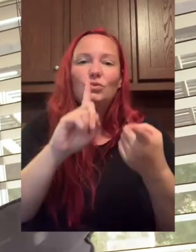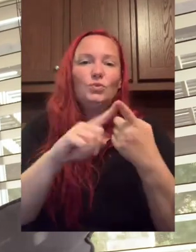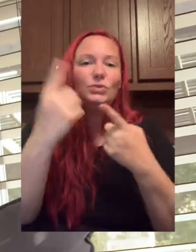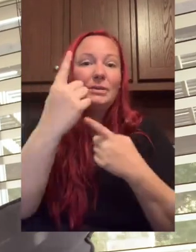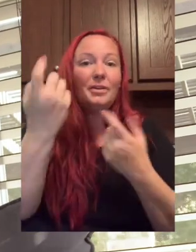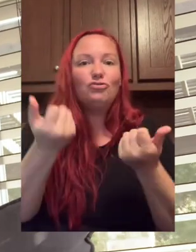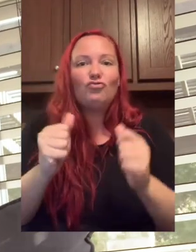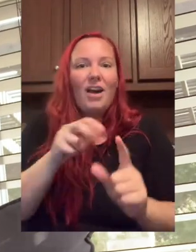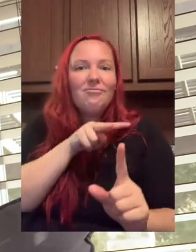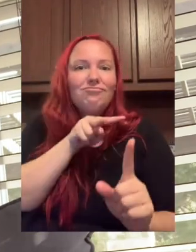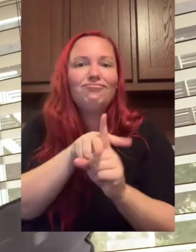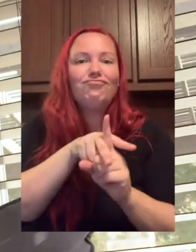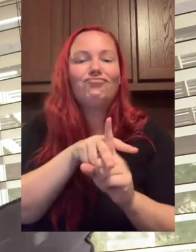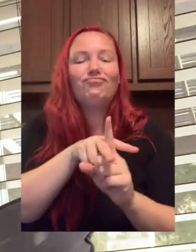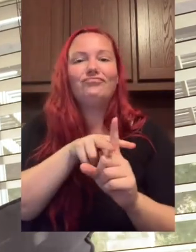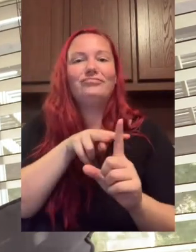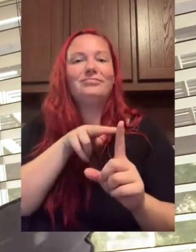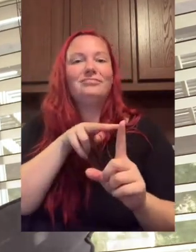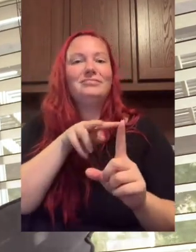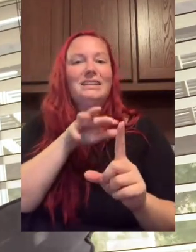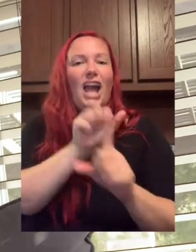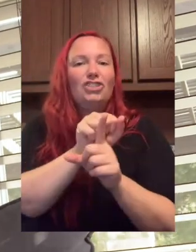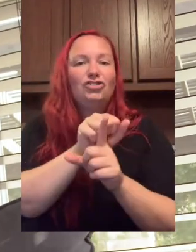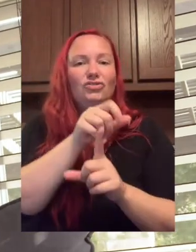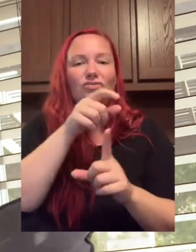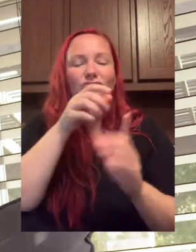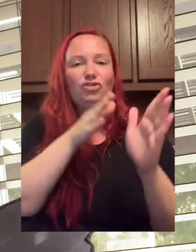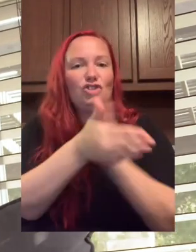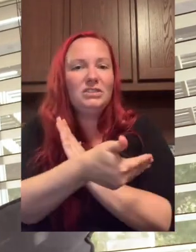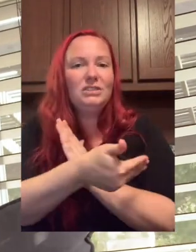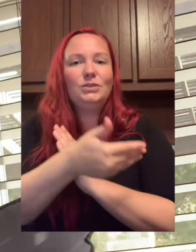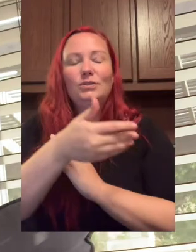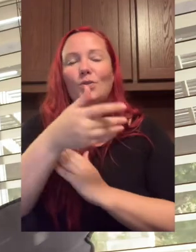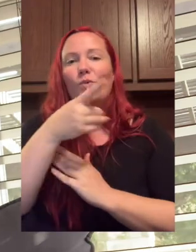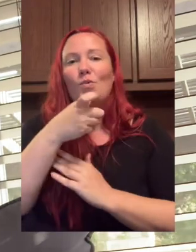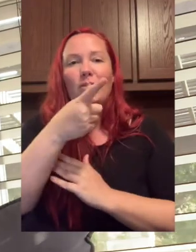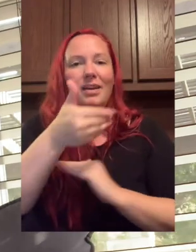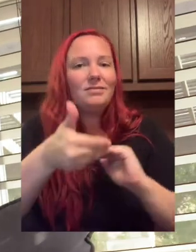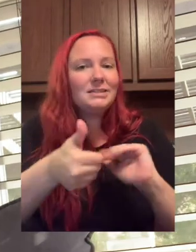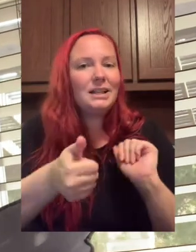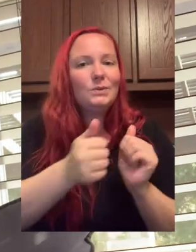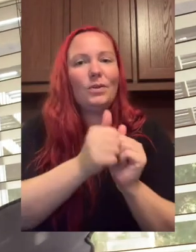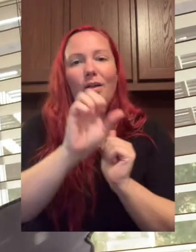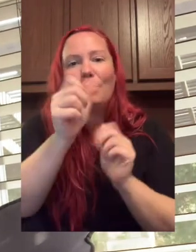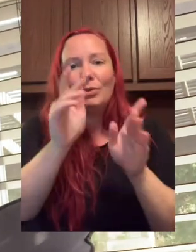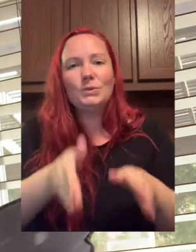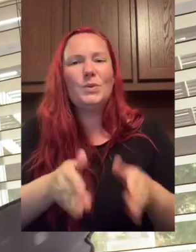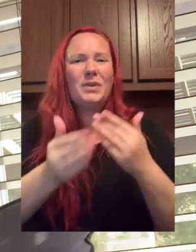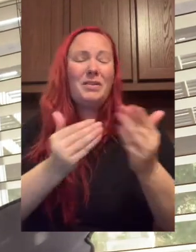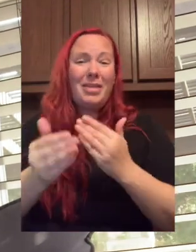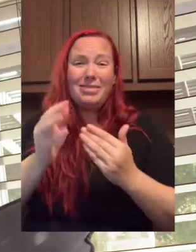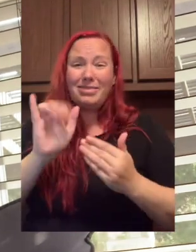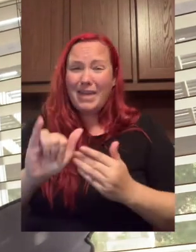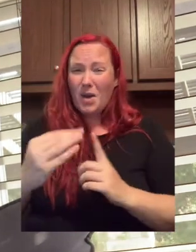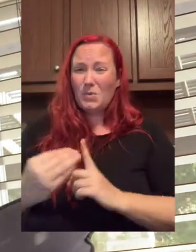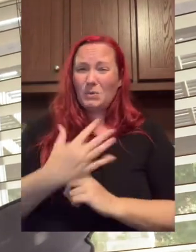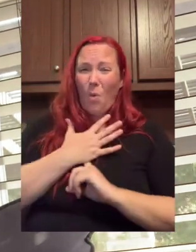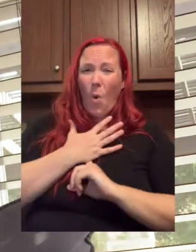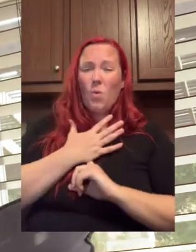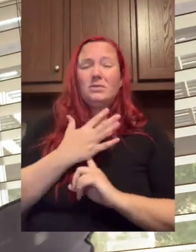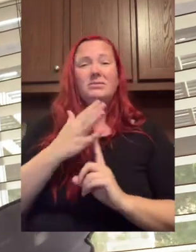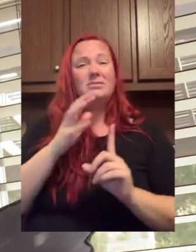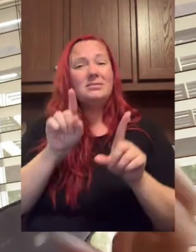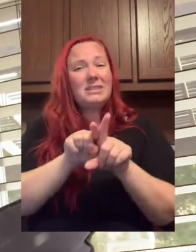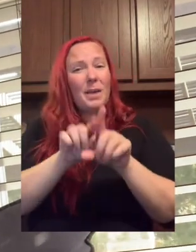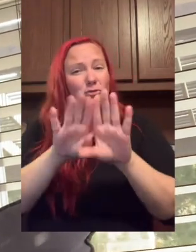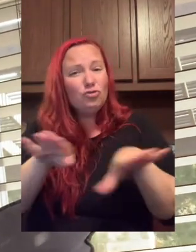in the morning regularly have roses that are being sent to someone to try to trap the other person into